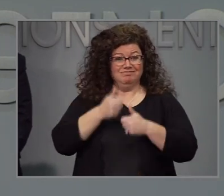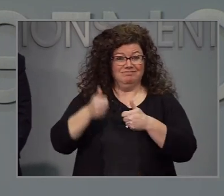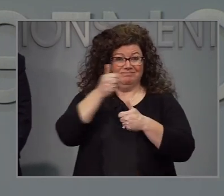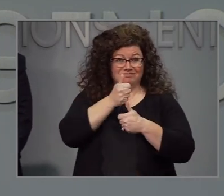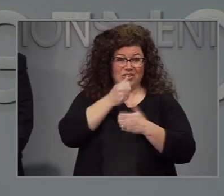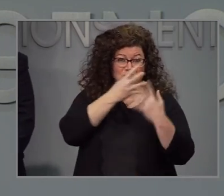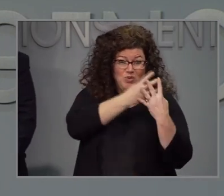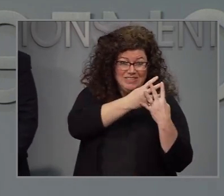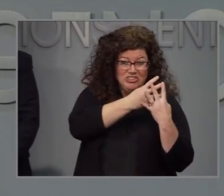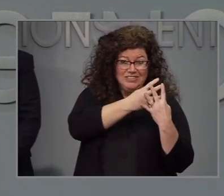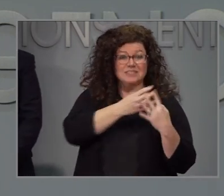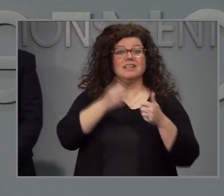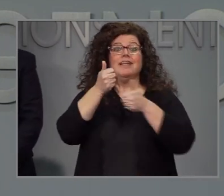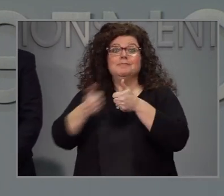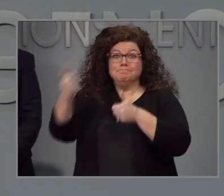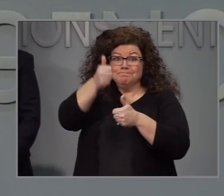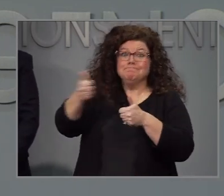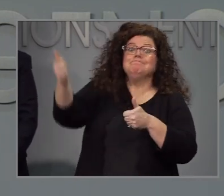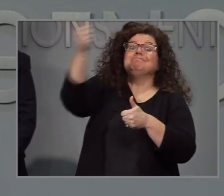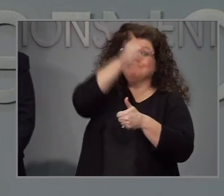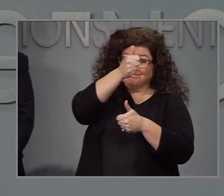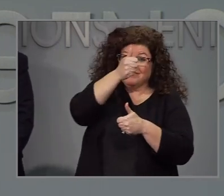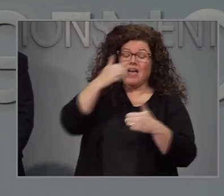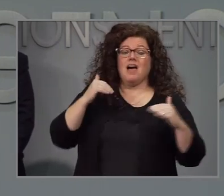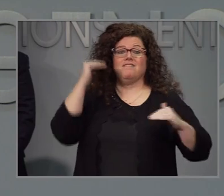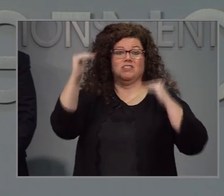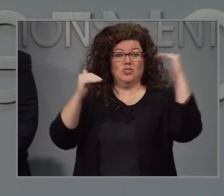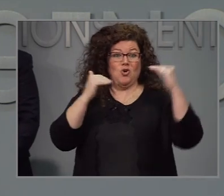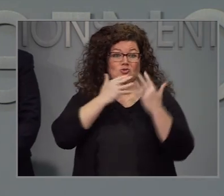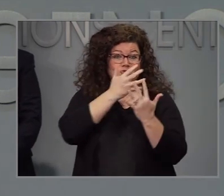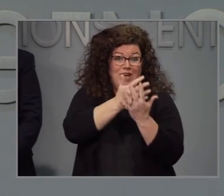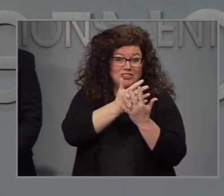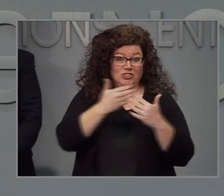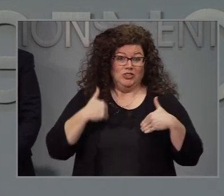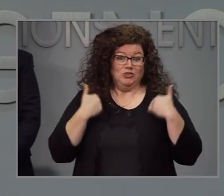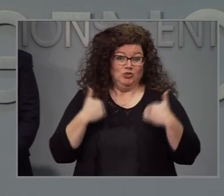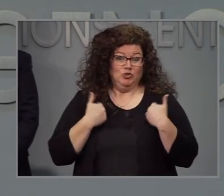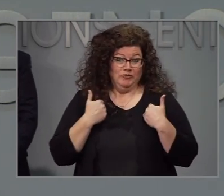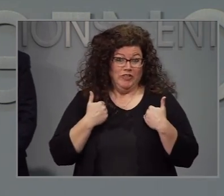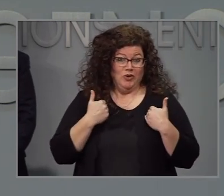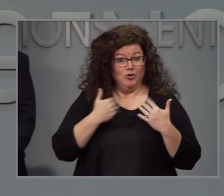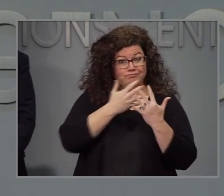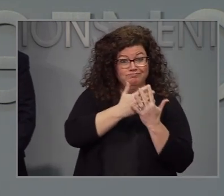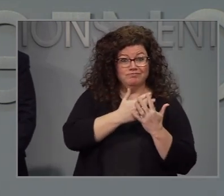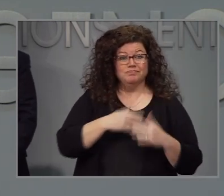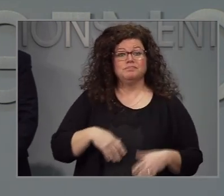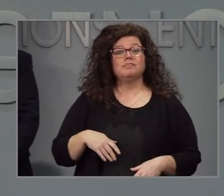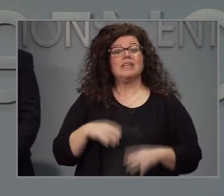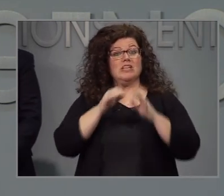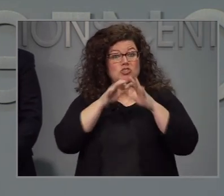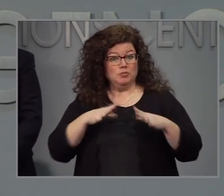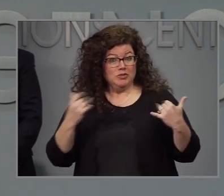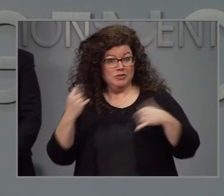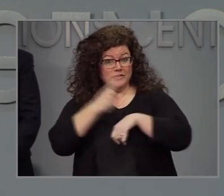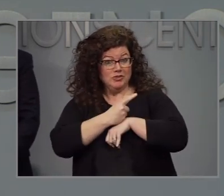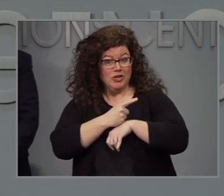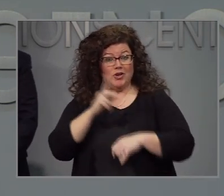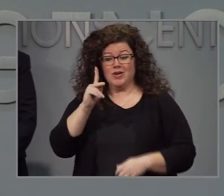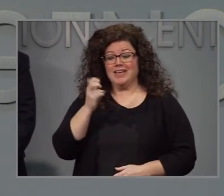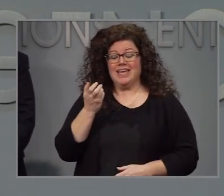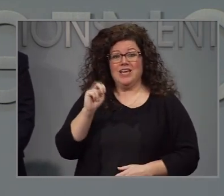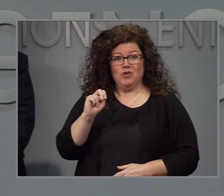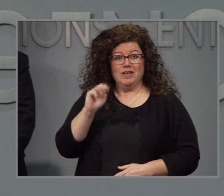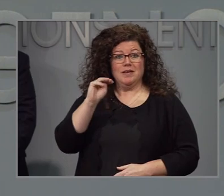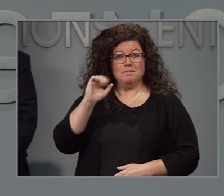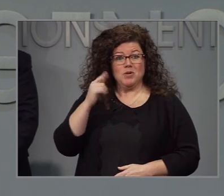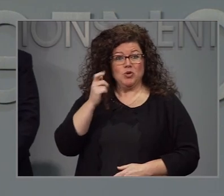the Chief Deputy Secretary of Adult Correction and Juvenile Justice. Karen Mangoon and Nicole Fox are our